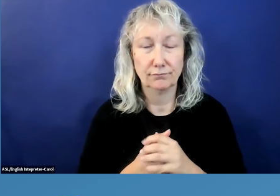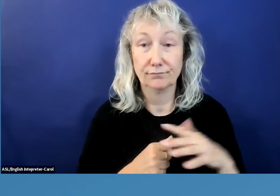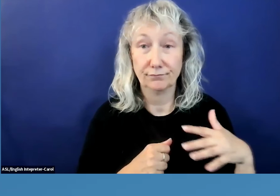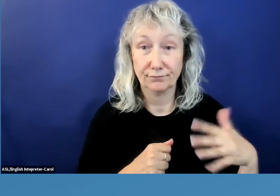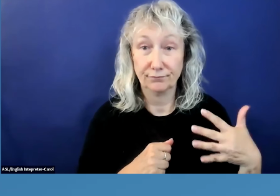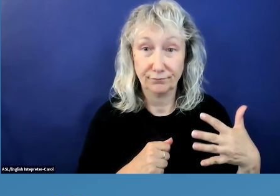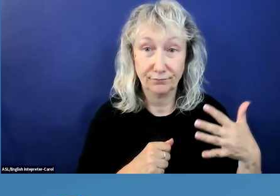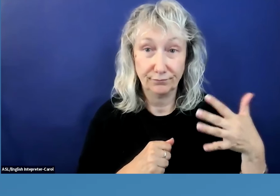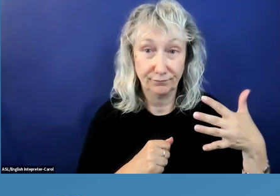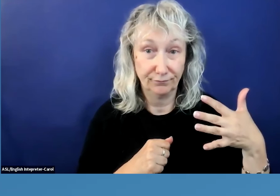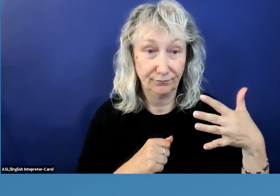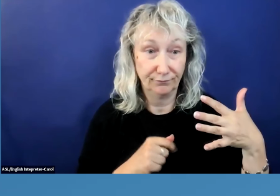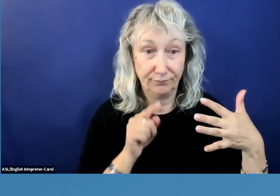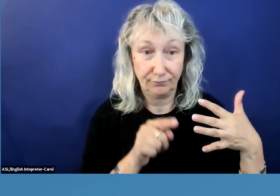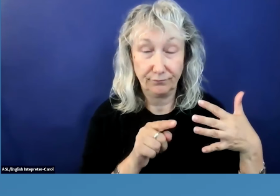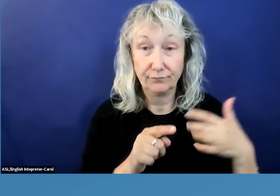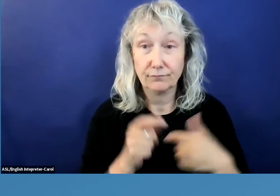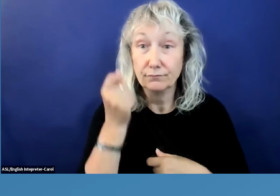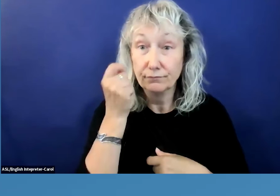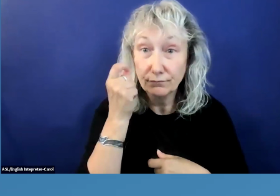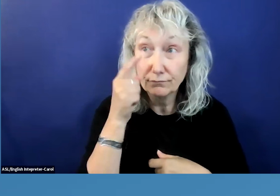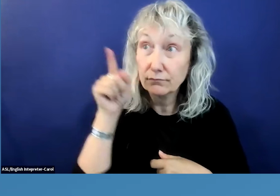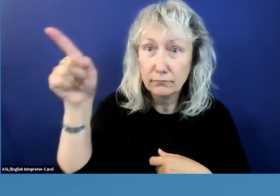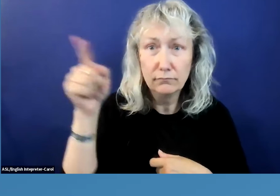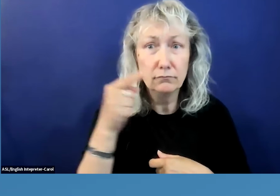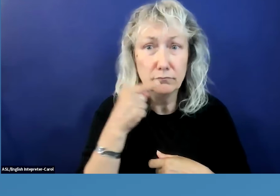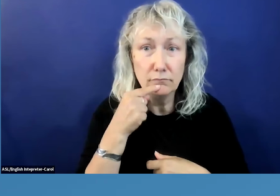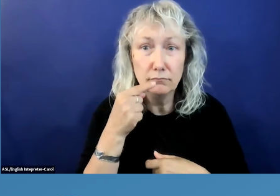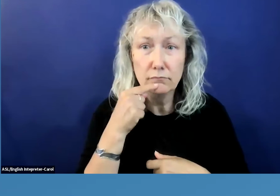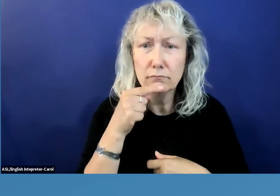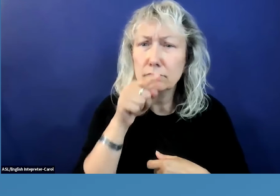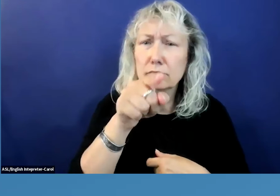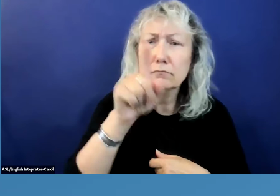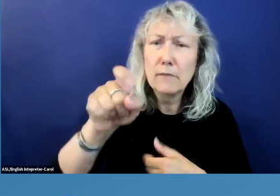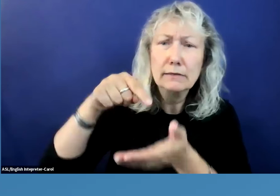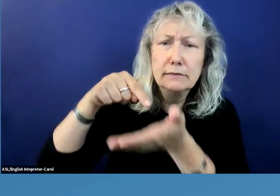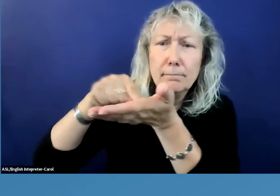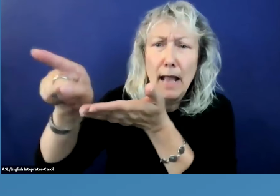Fifth, anytime a scammer insists on paying by a money